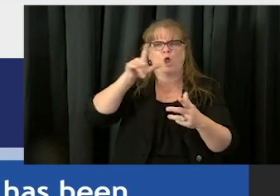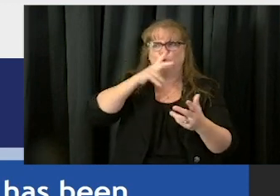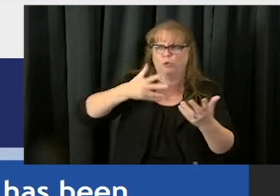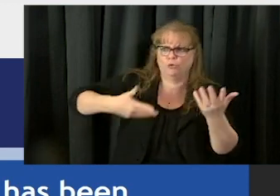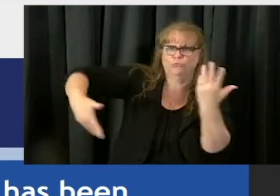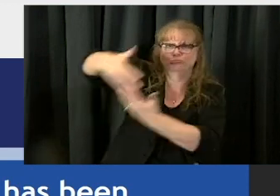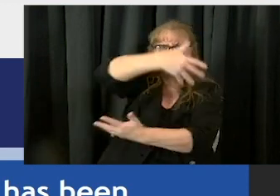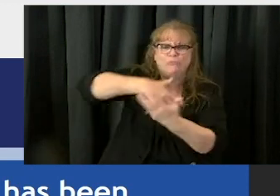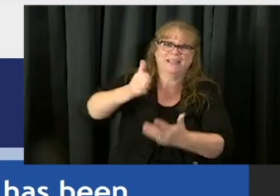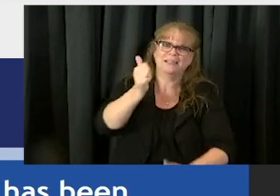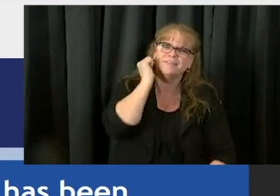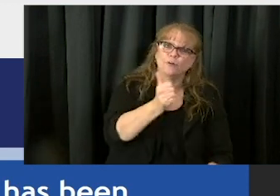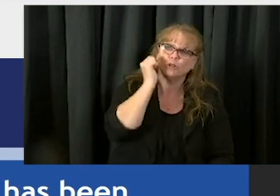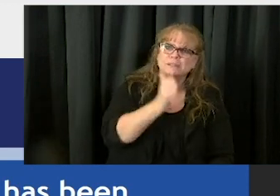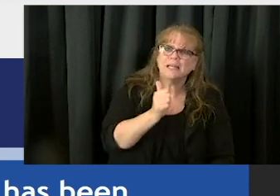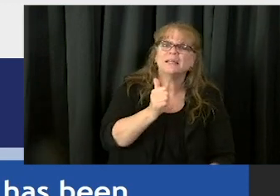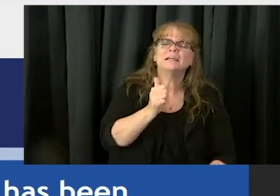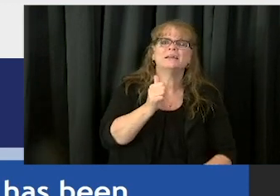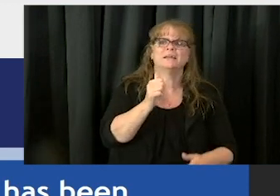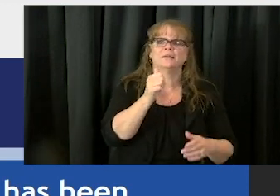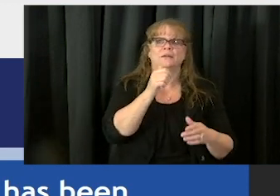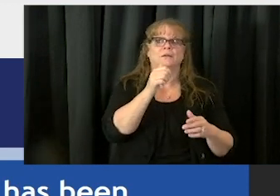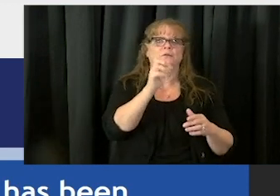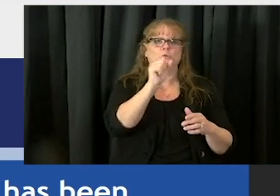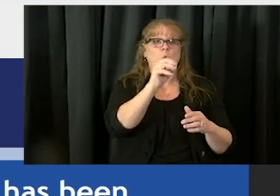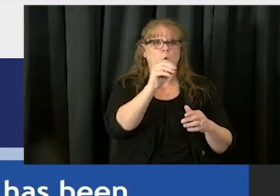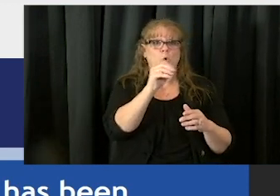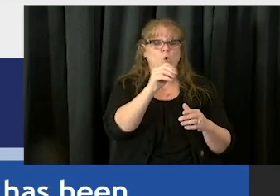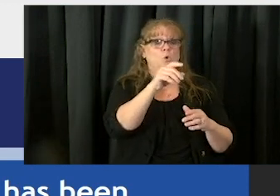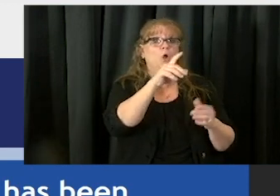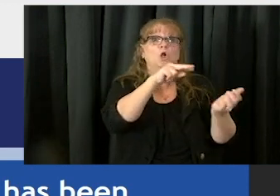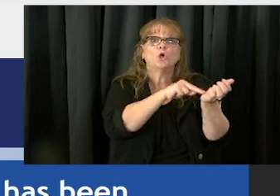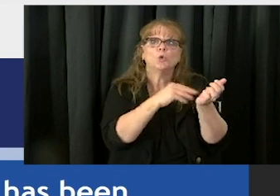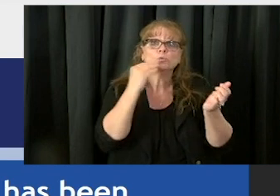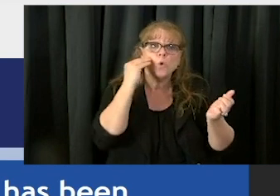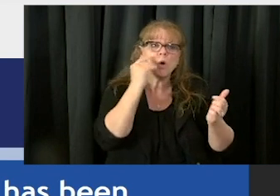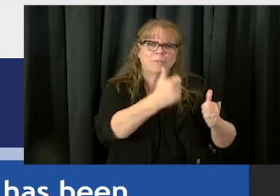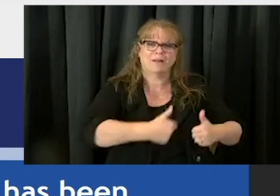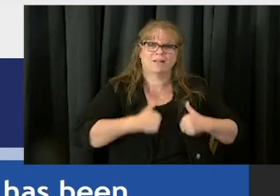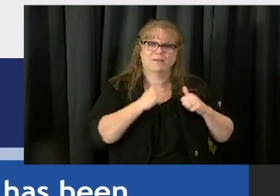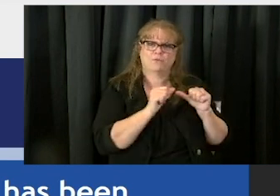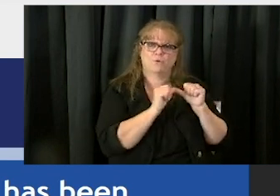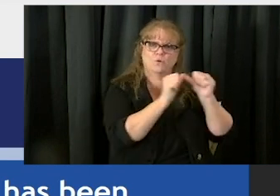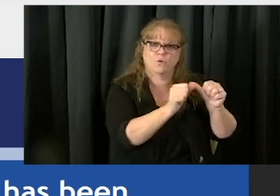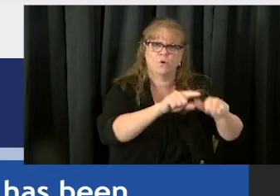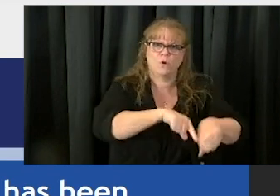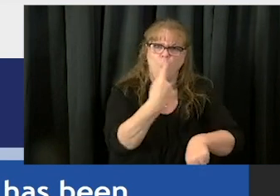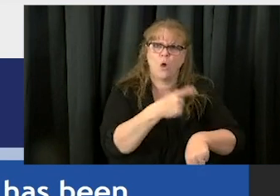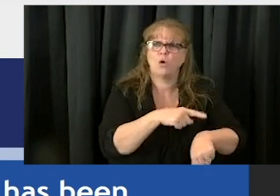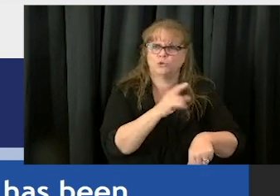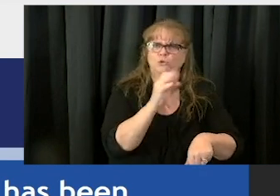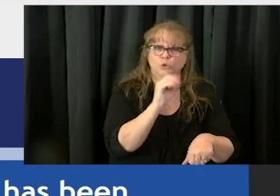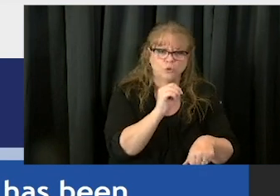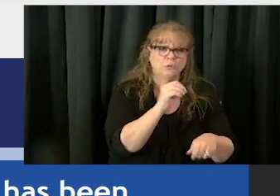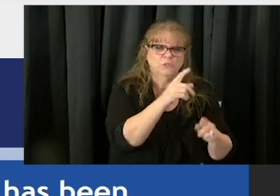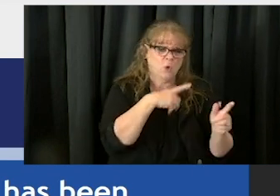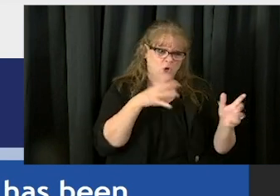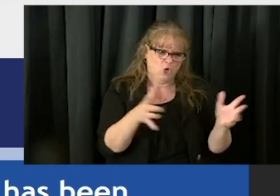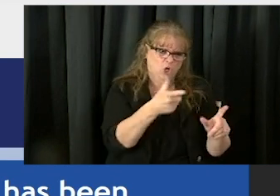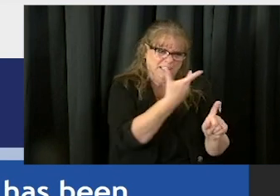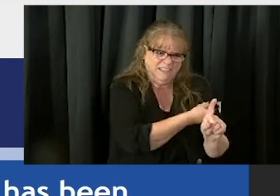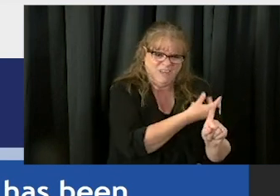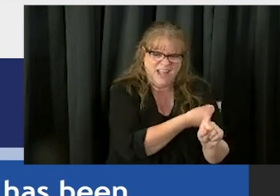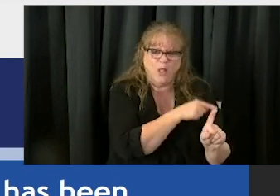facilities that have already started receiving their doses, and in many places in the state, people over age 70. But as we learn more about the